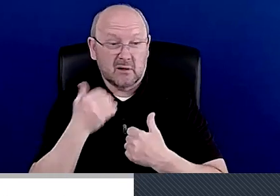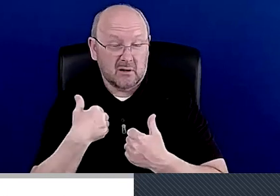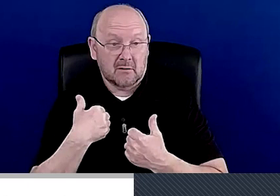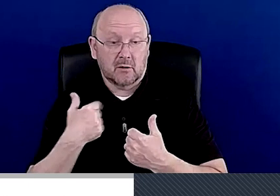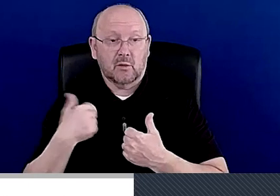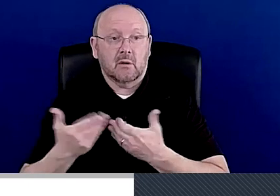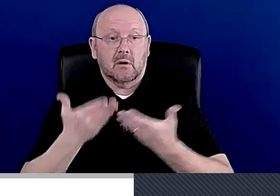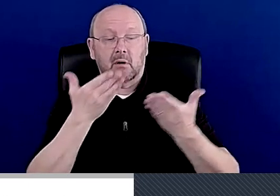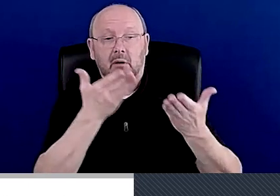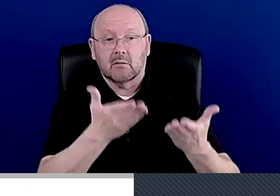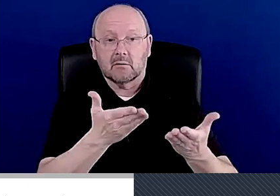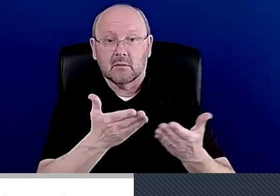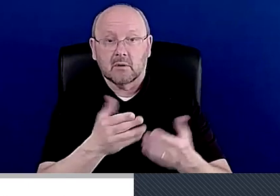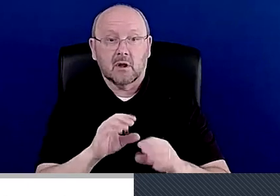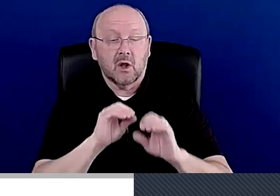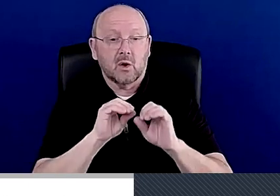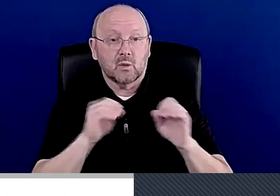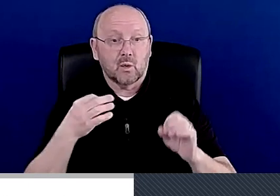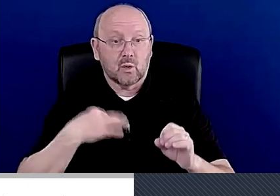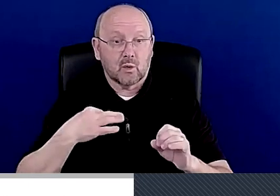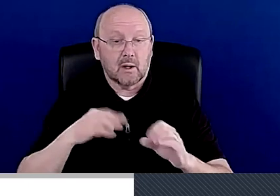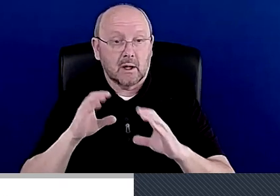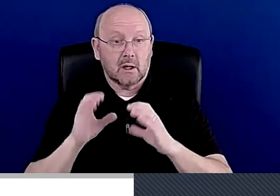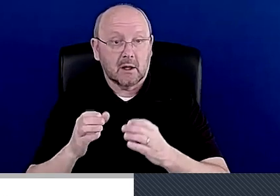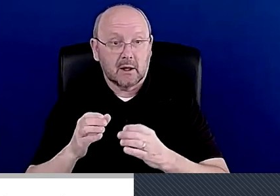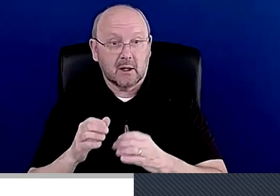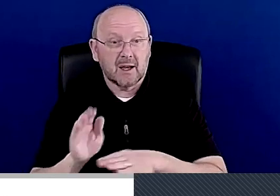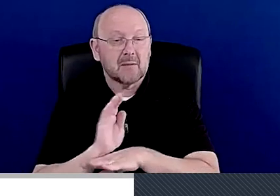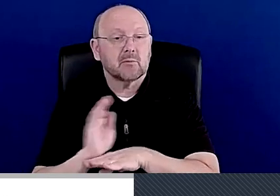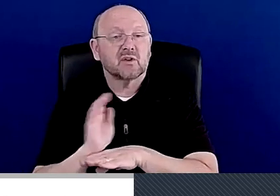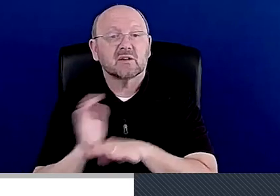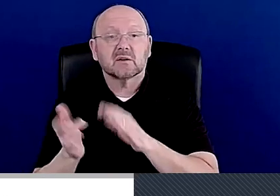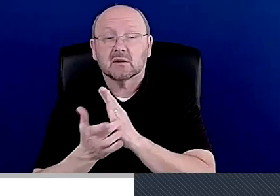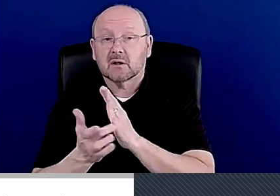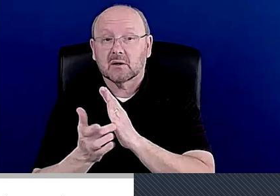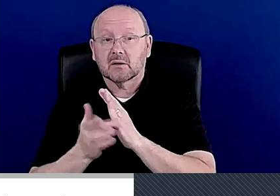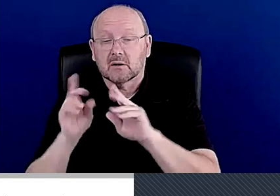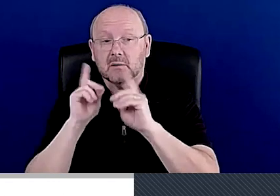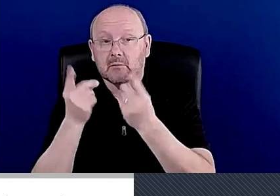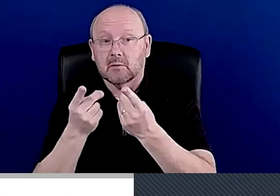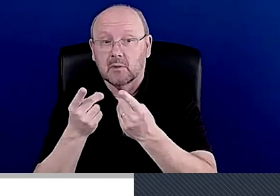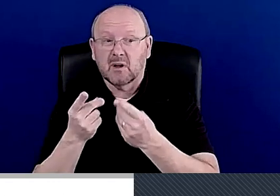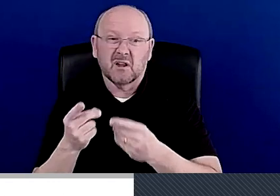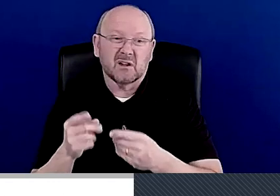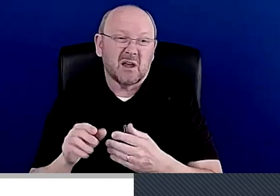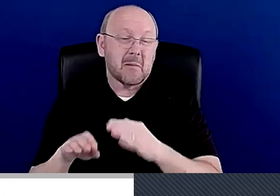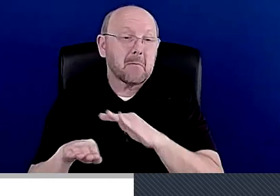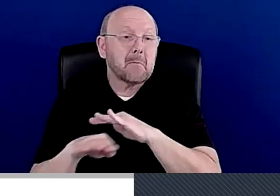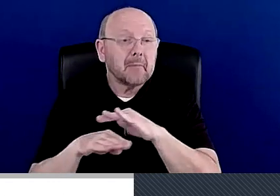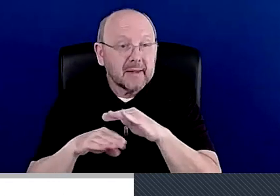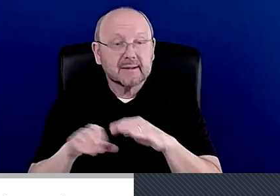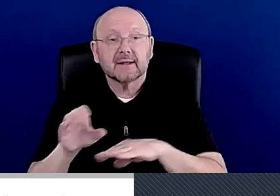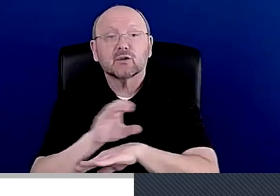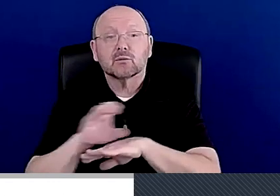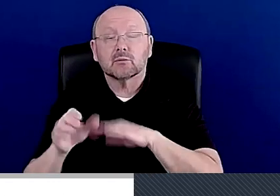offer non-credit courses in our business technology department on basic computer skills. The